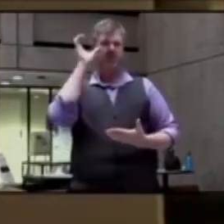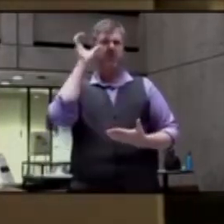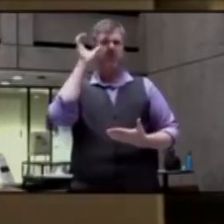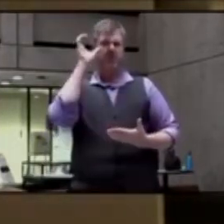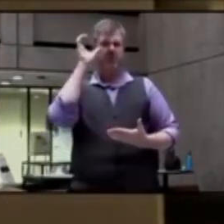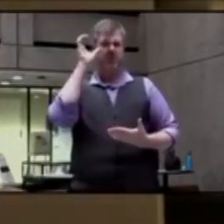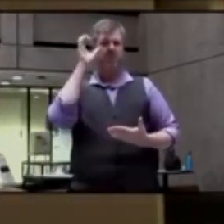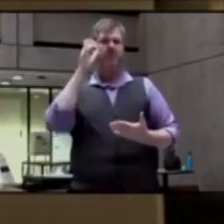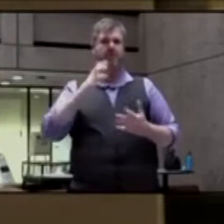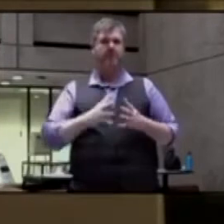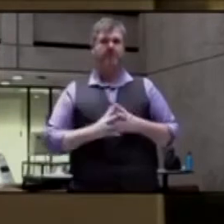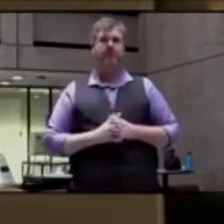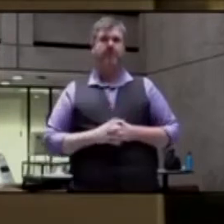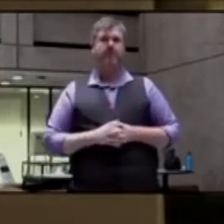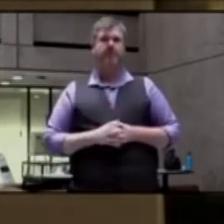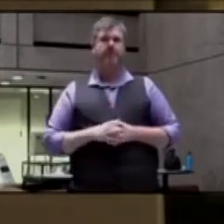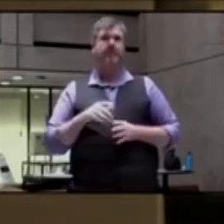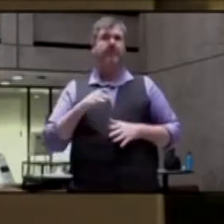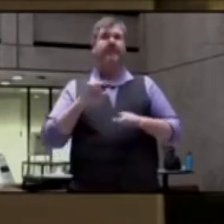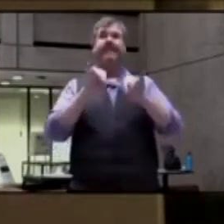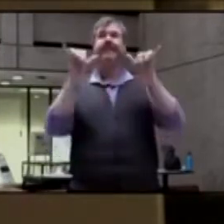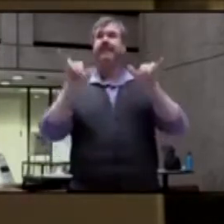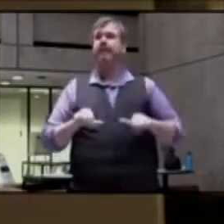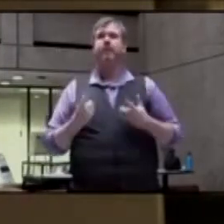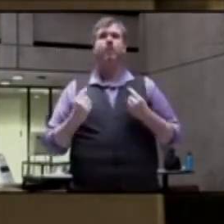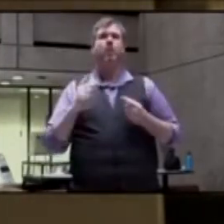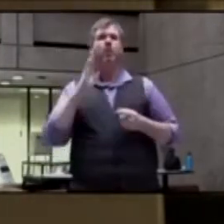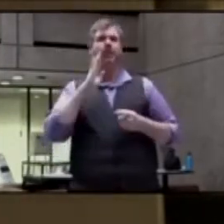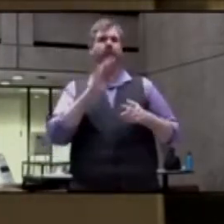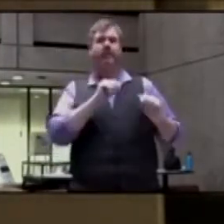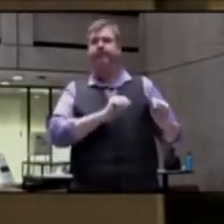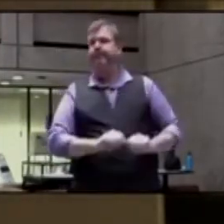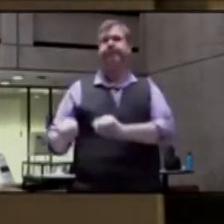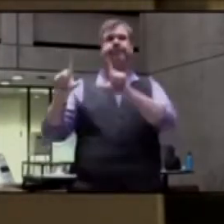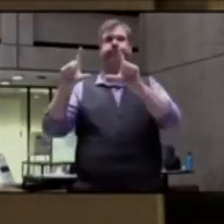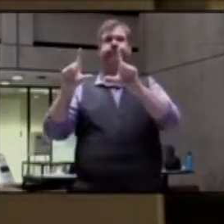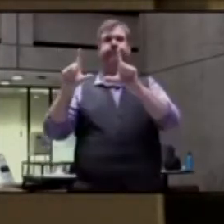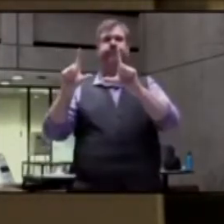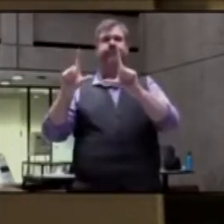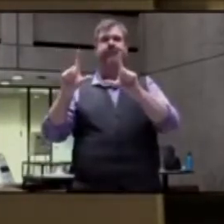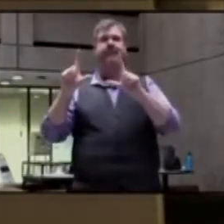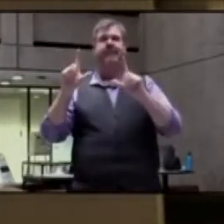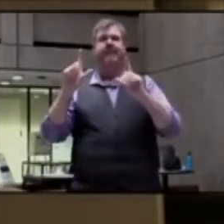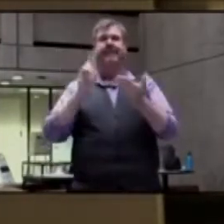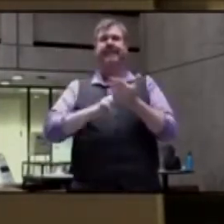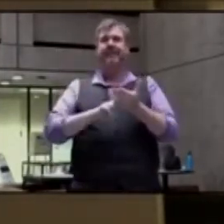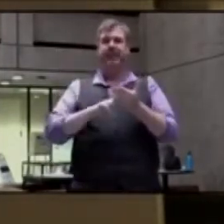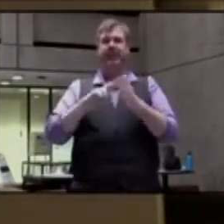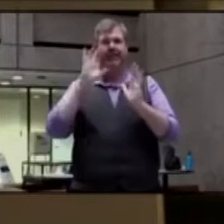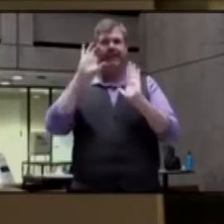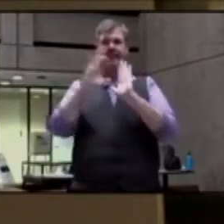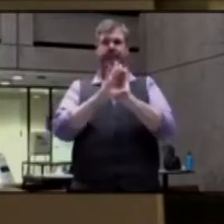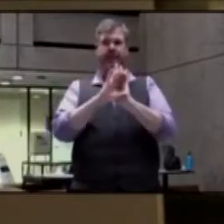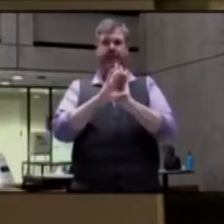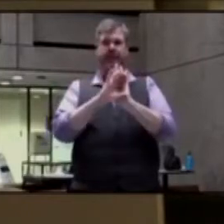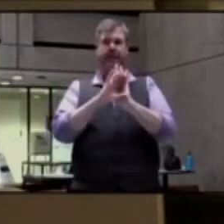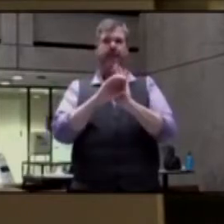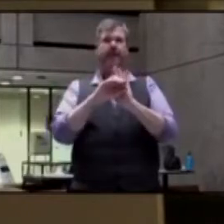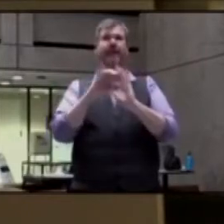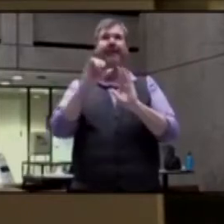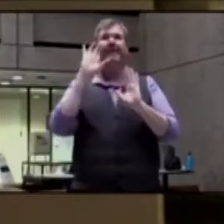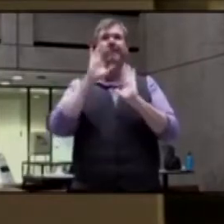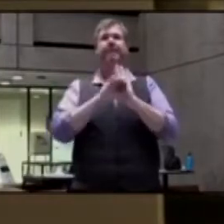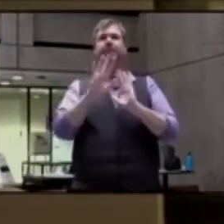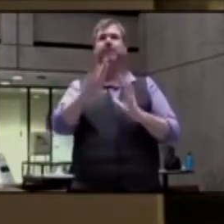the signature image from the envelope and the signature image that we have on their voter registration card.